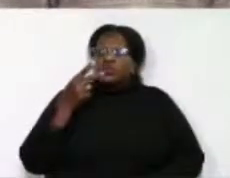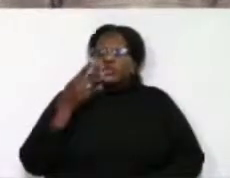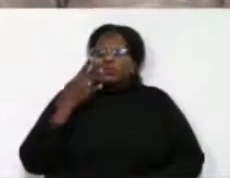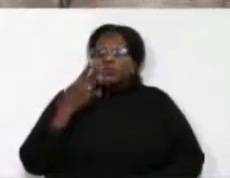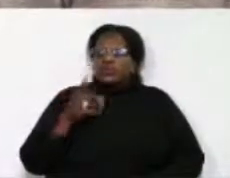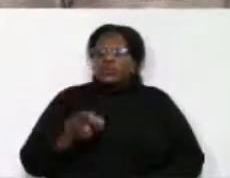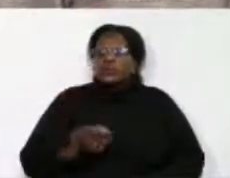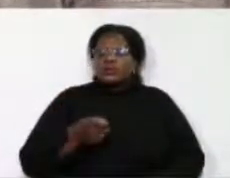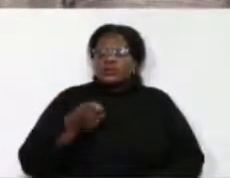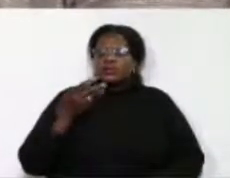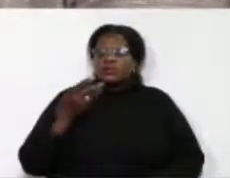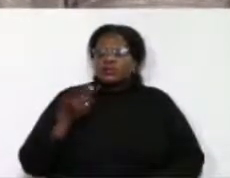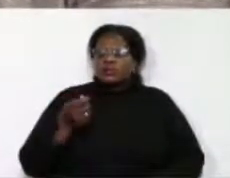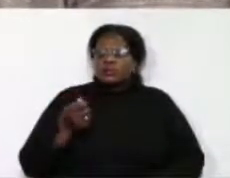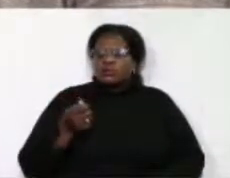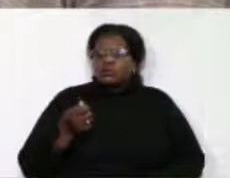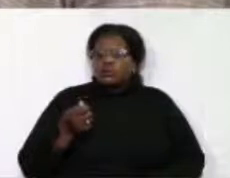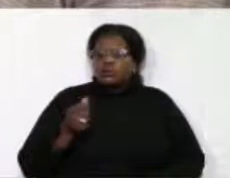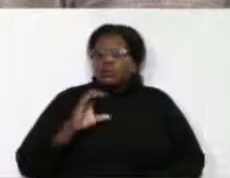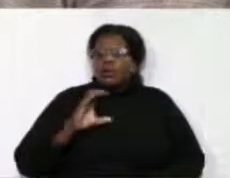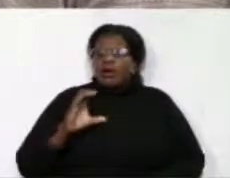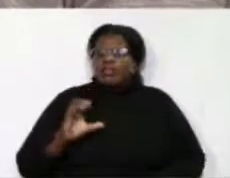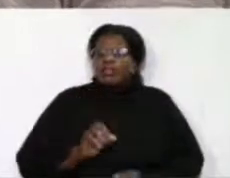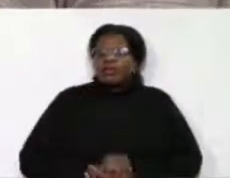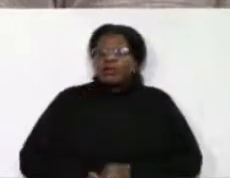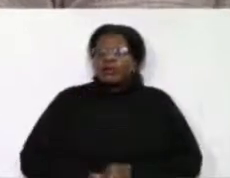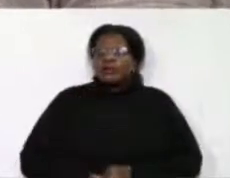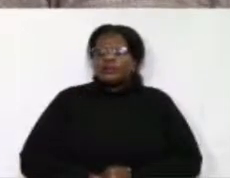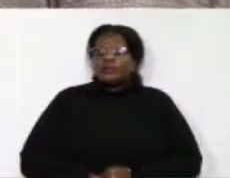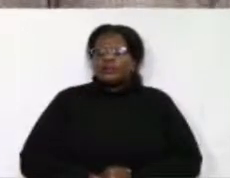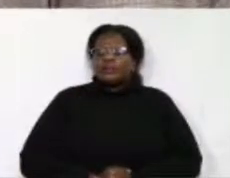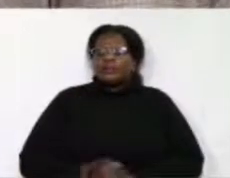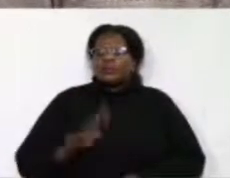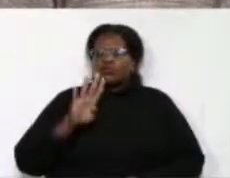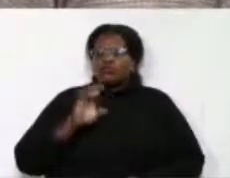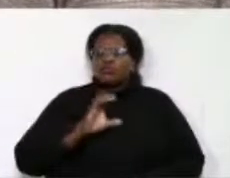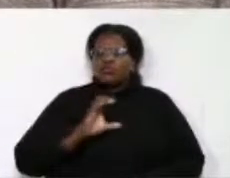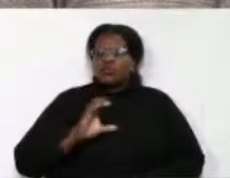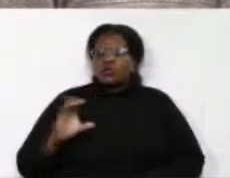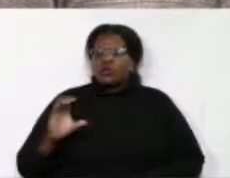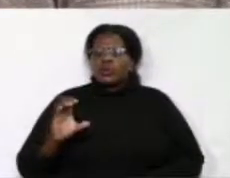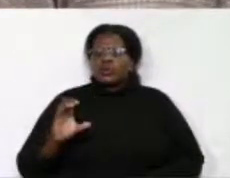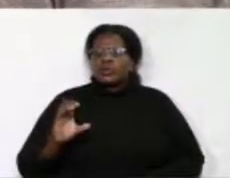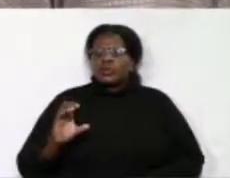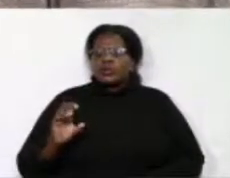If I work 40 hours a week for 4 weeks, that's 160 hours.